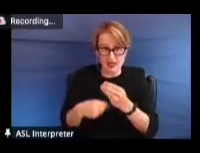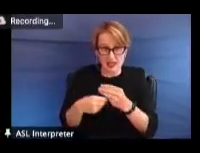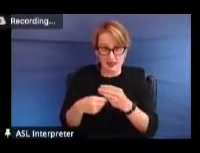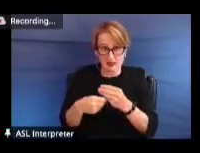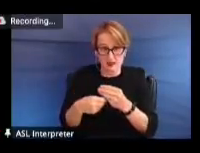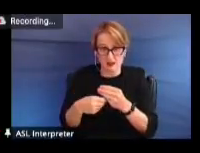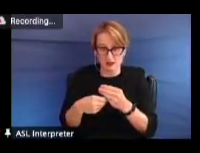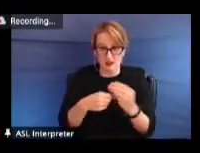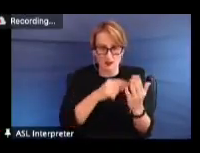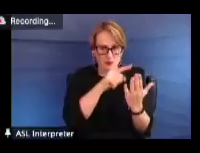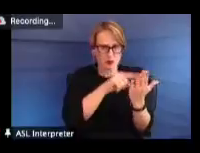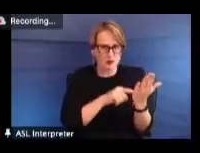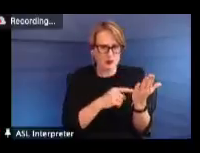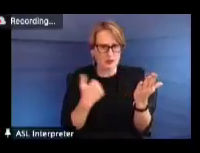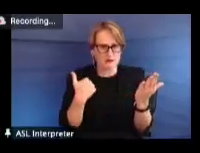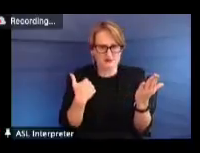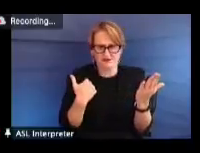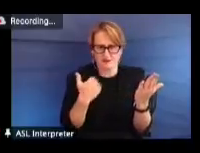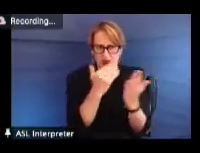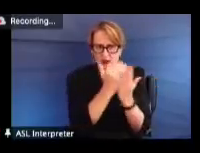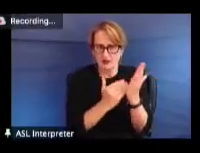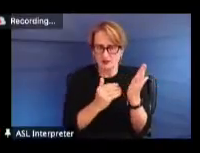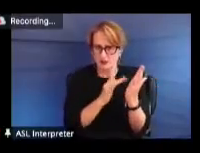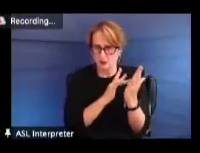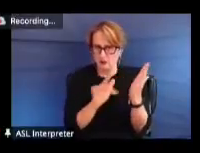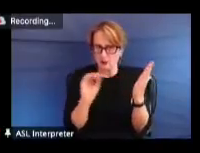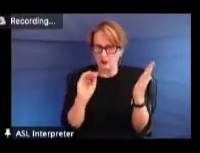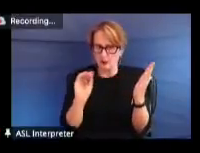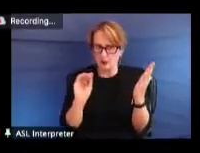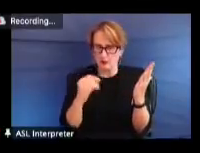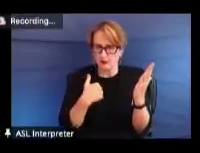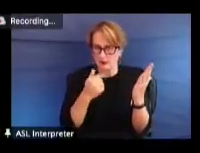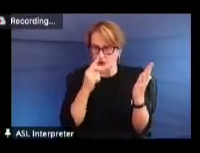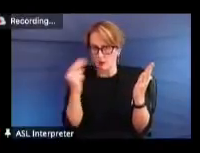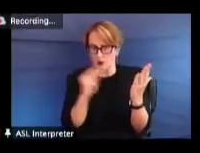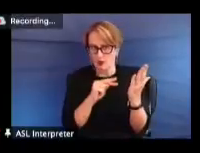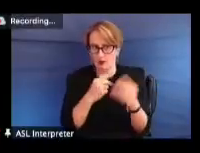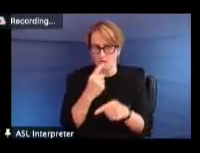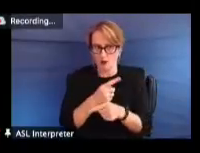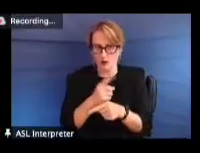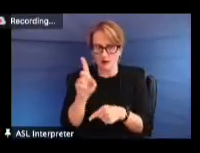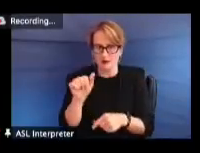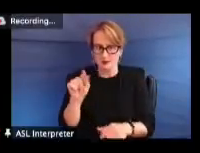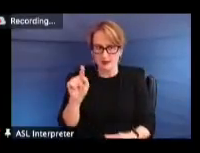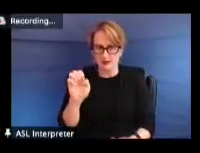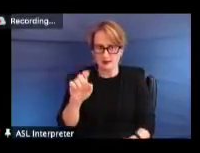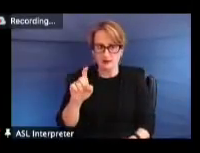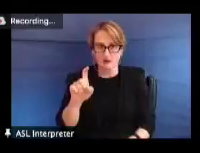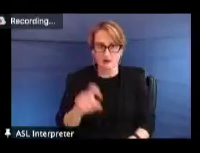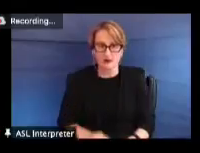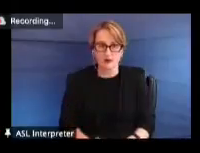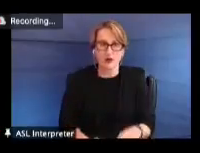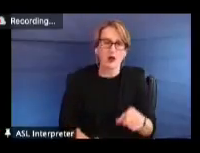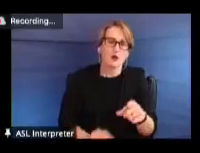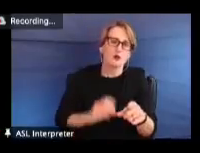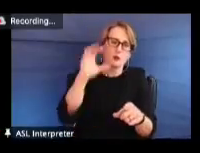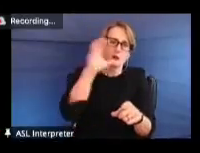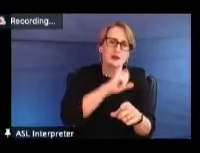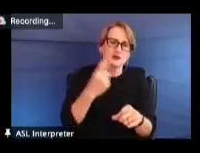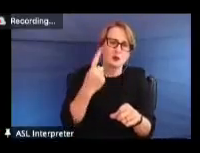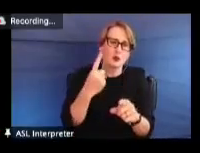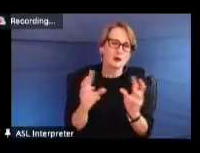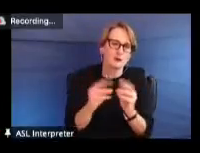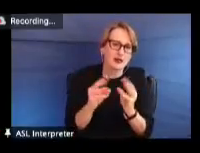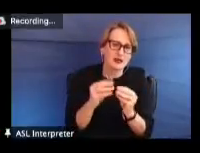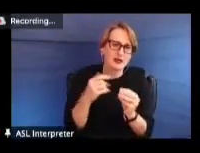as a date that we had. So I want to make sure I'm looking at the right date. You missed the whole meeting that we talked about